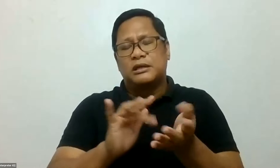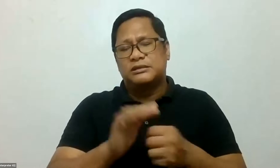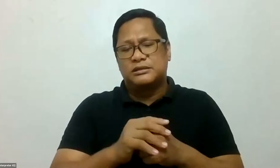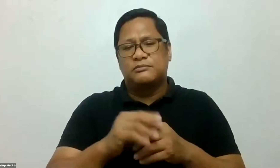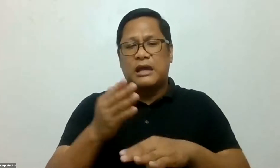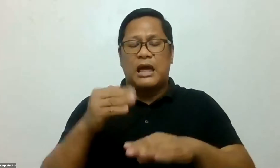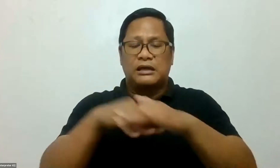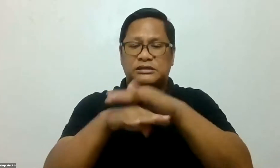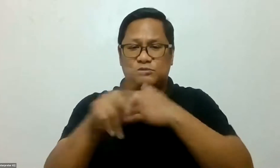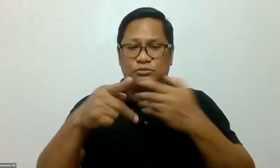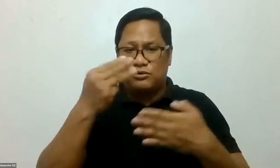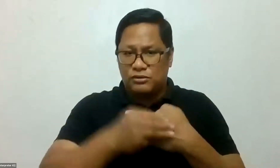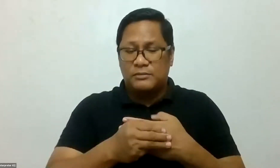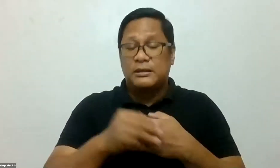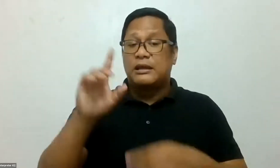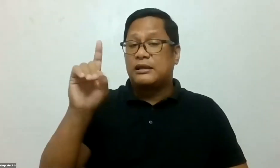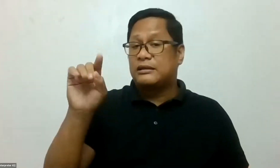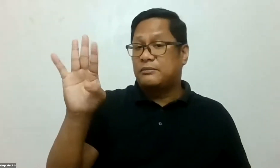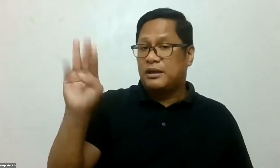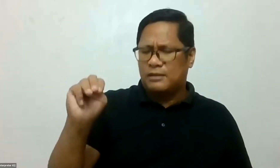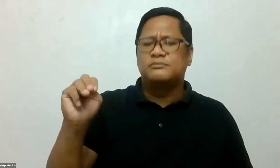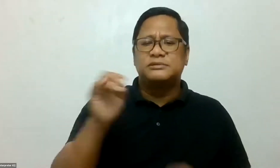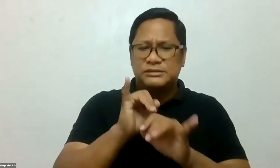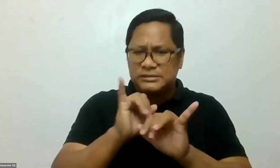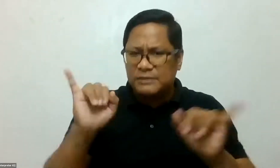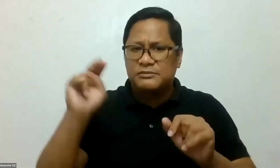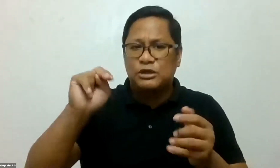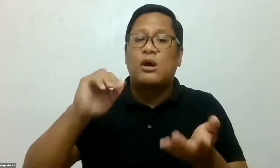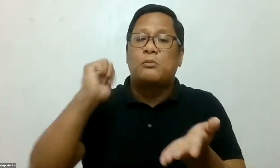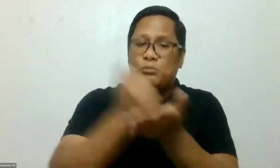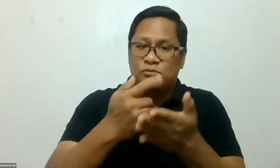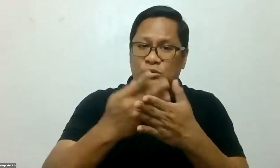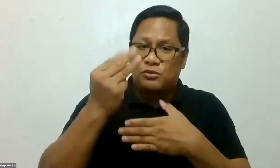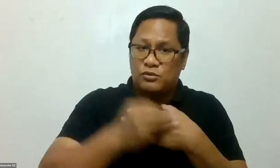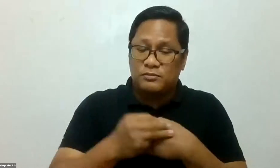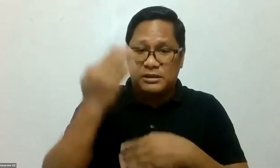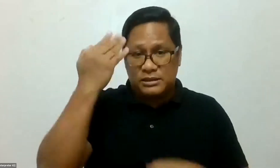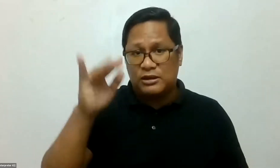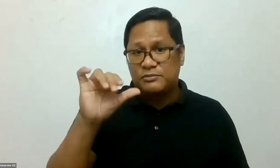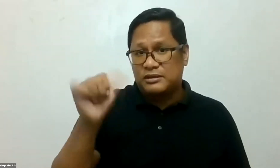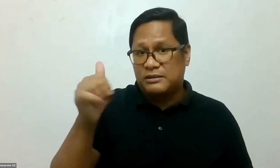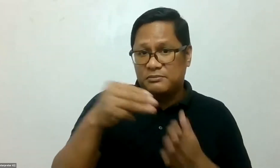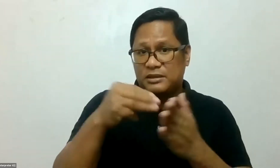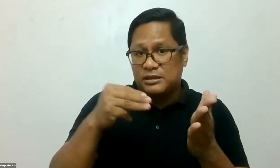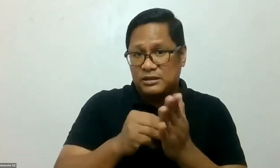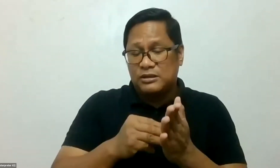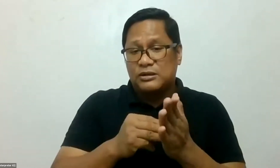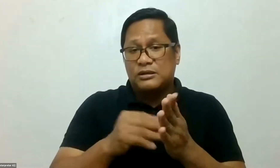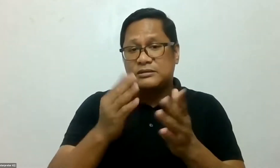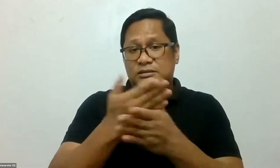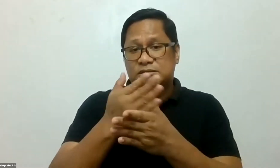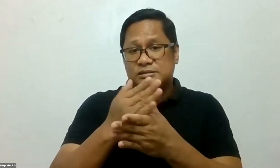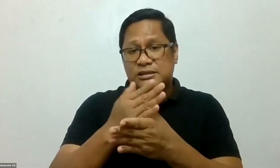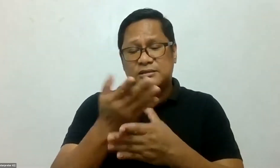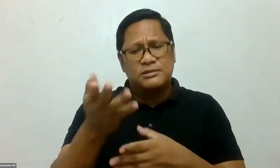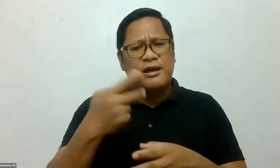though, that DBM has yet to approve the proposal. I'm not sure if the 10 billion indicative budget shared by Dr. Bev include